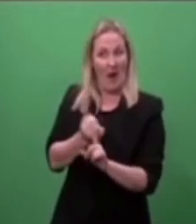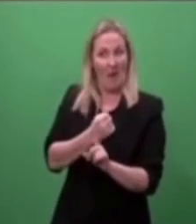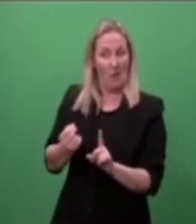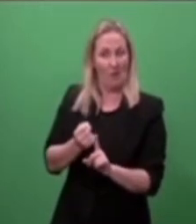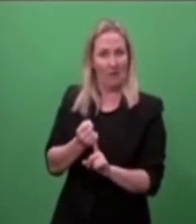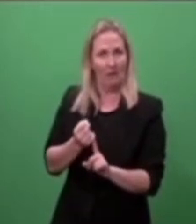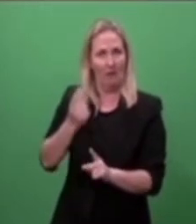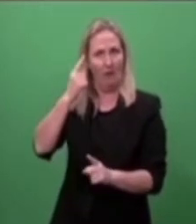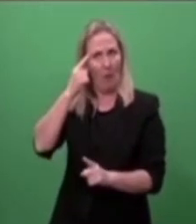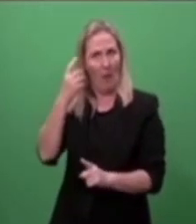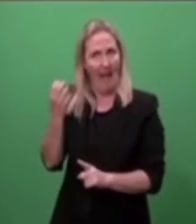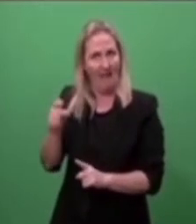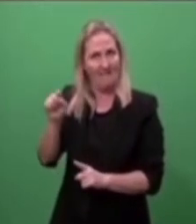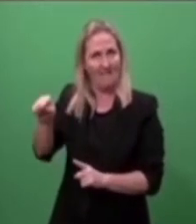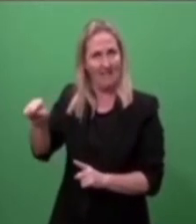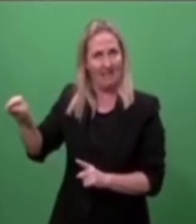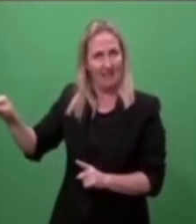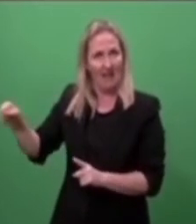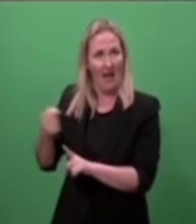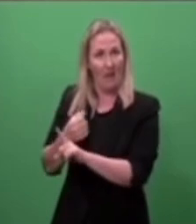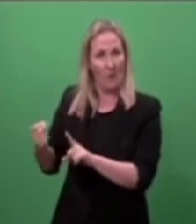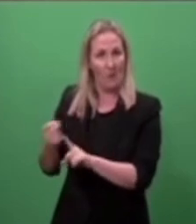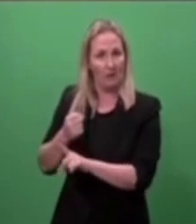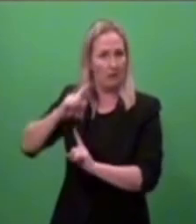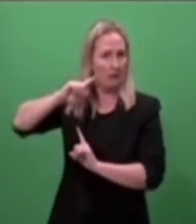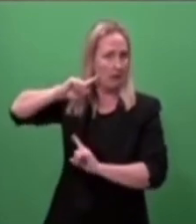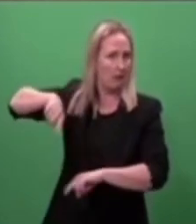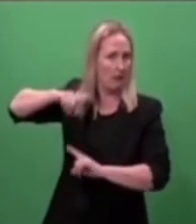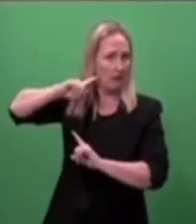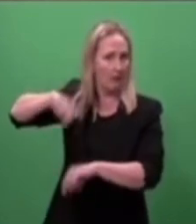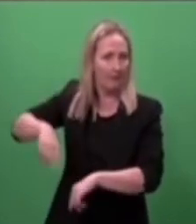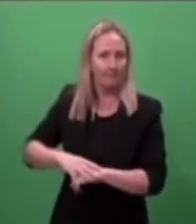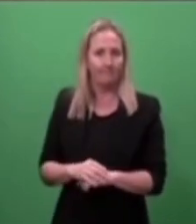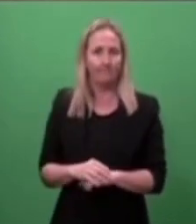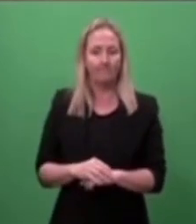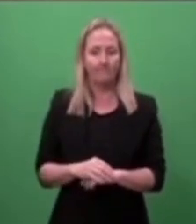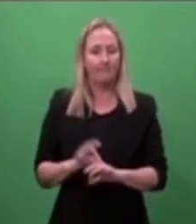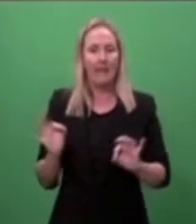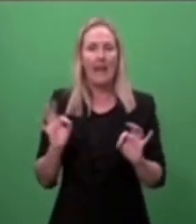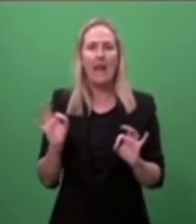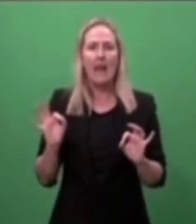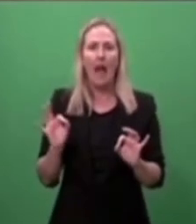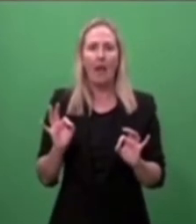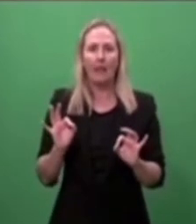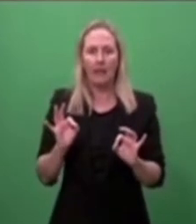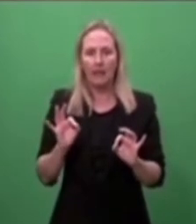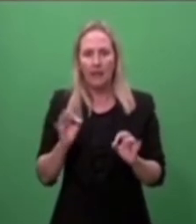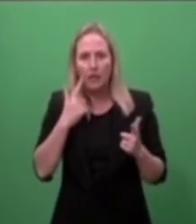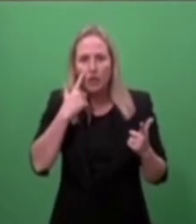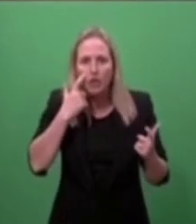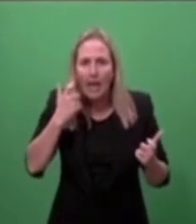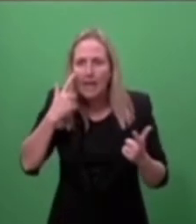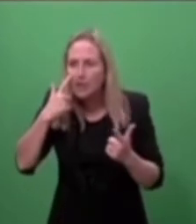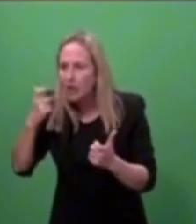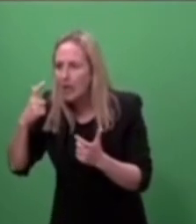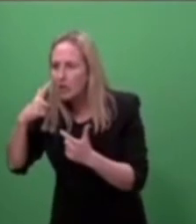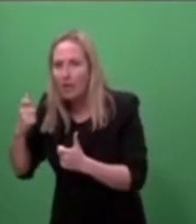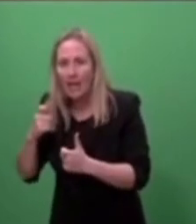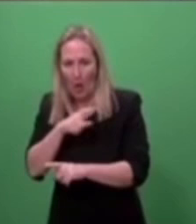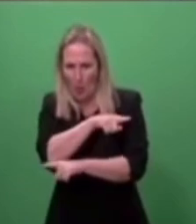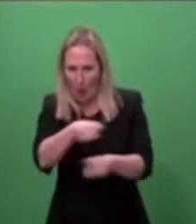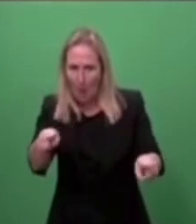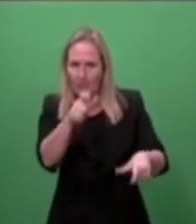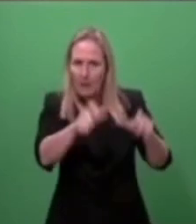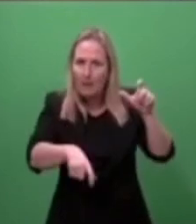suspected abuse was going on, through inadequate screening management or accountability of abusive people who